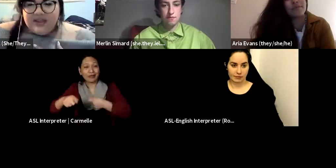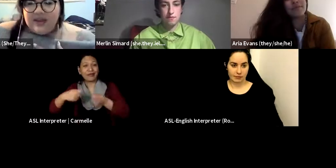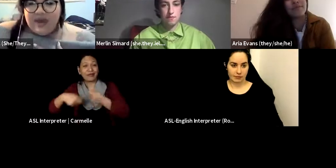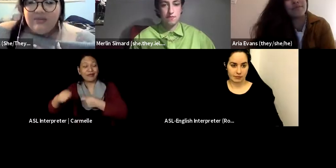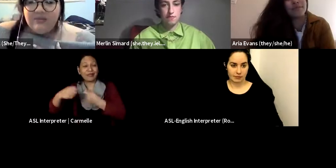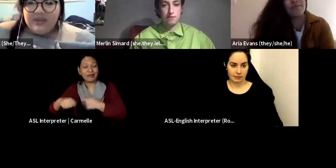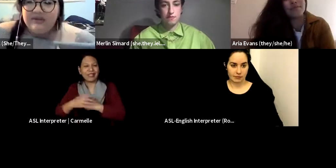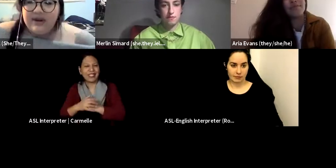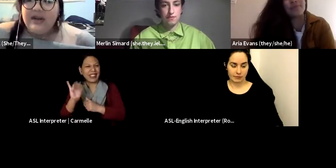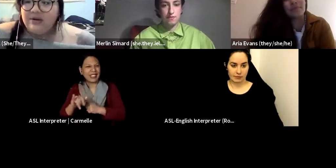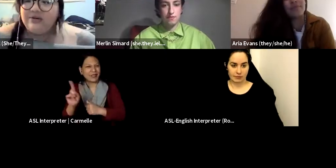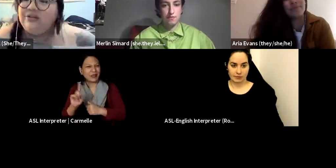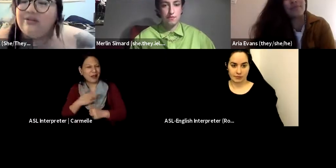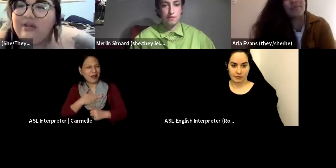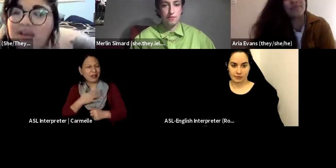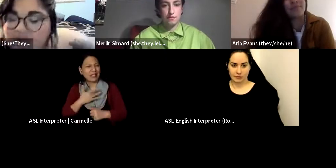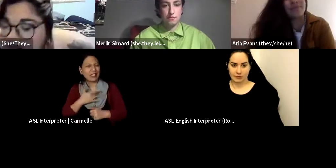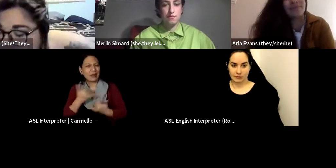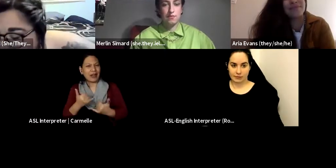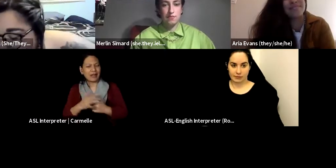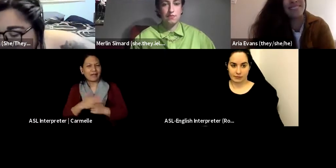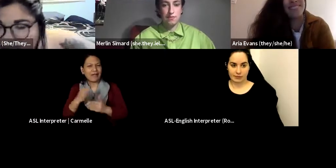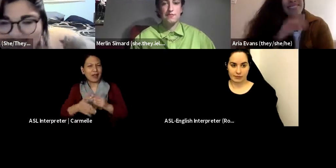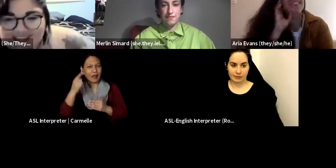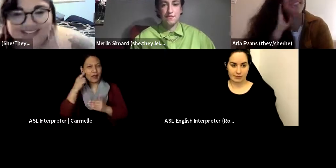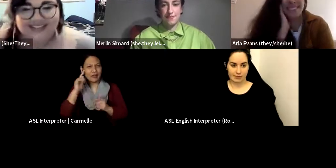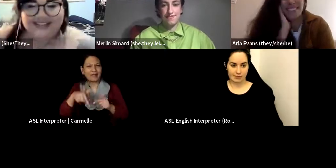that's where I think I'm at with it right now. End of thought.